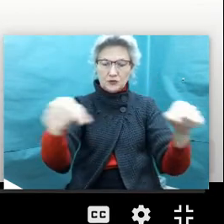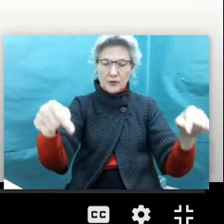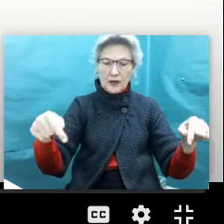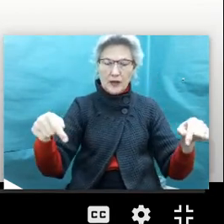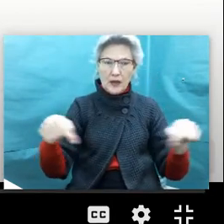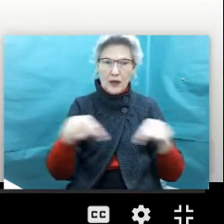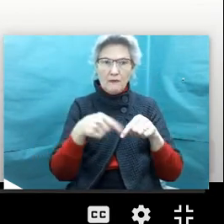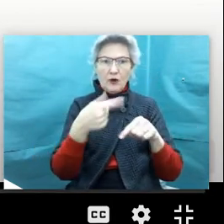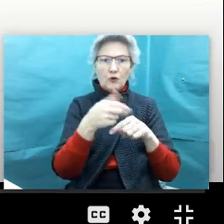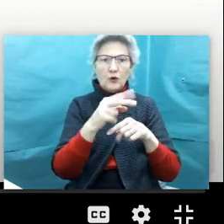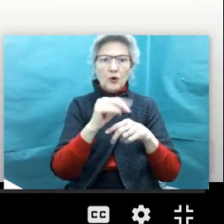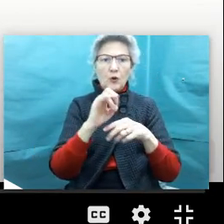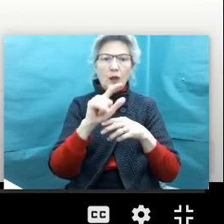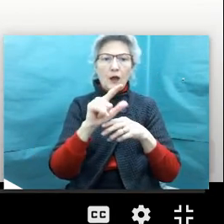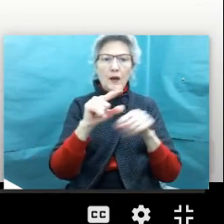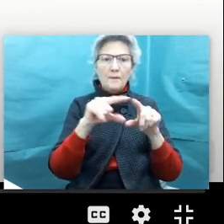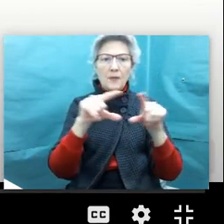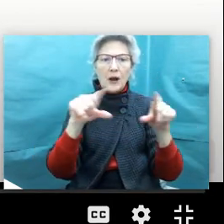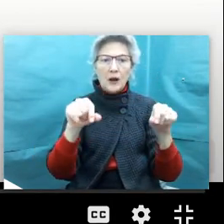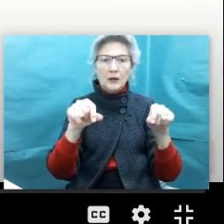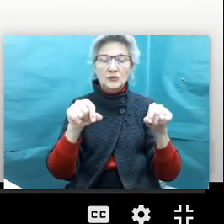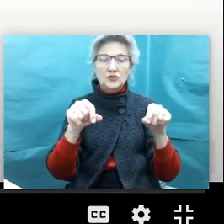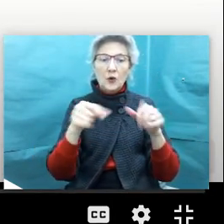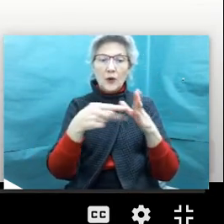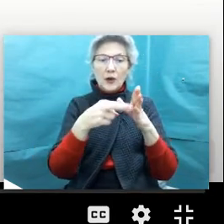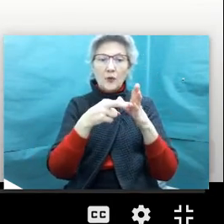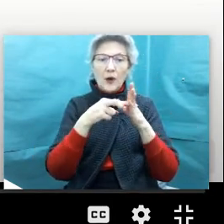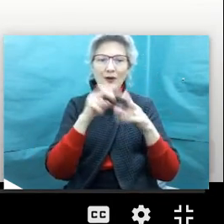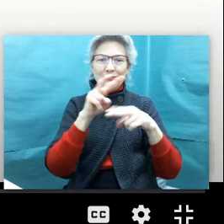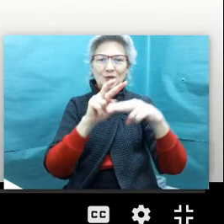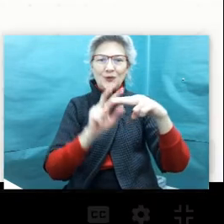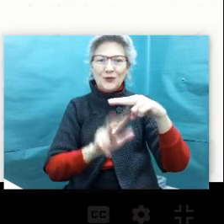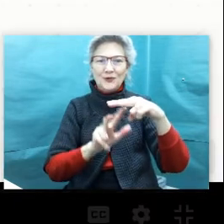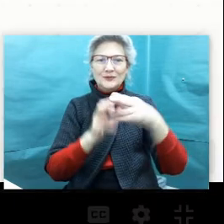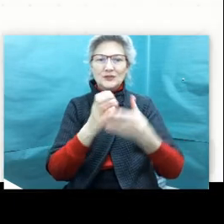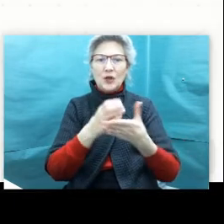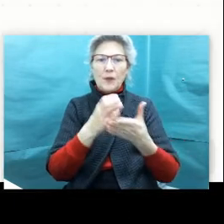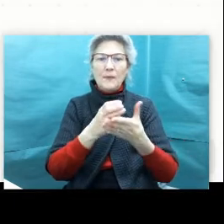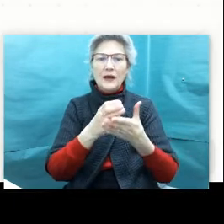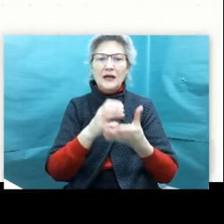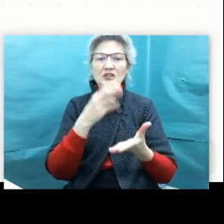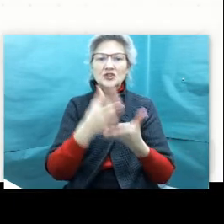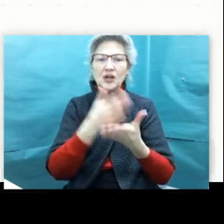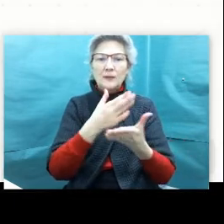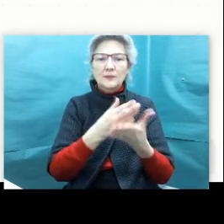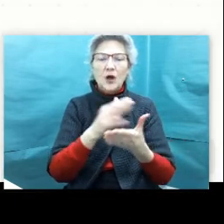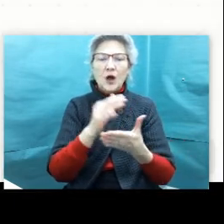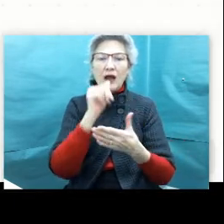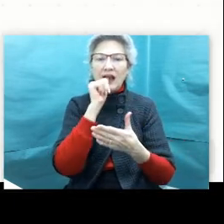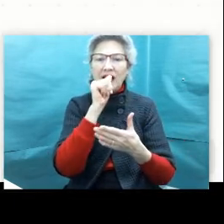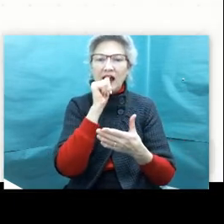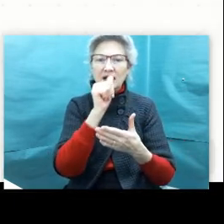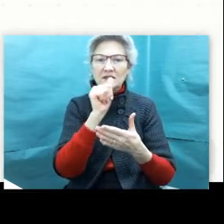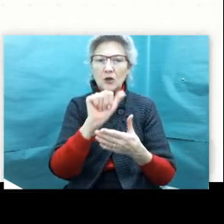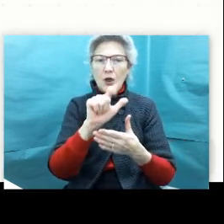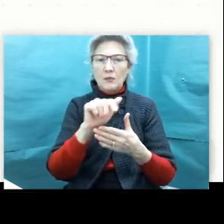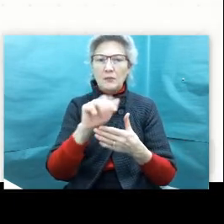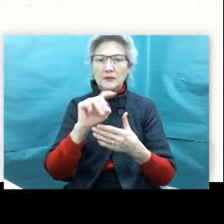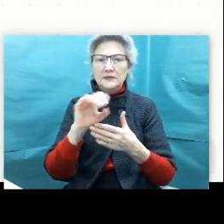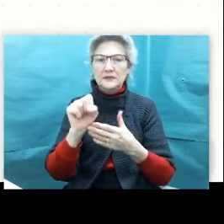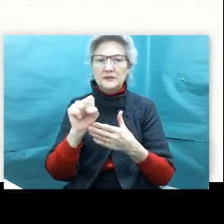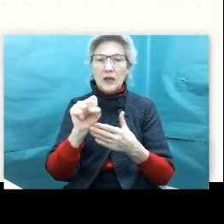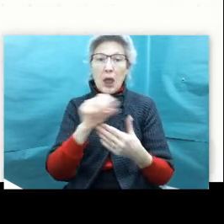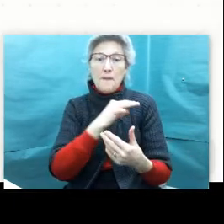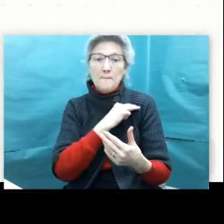cup of chopped almonds. And corrections always make me hungry. Megan was making 5 batches of the granola bars. How